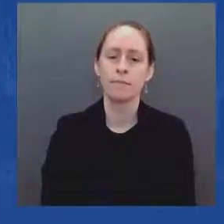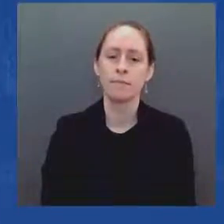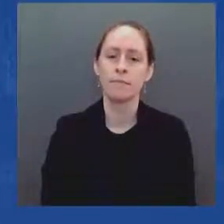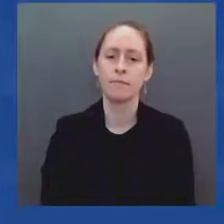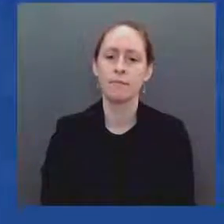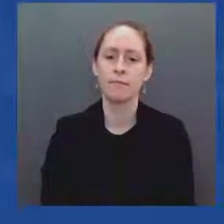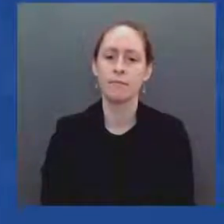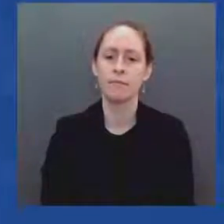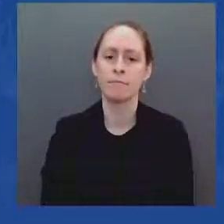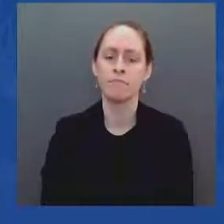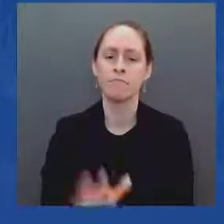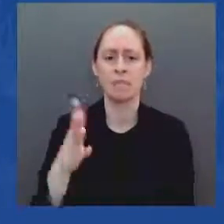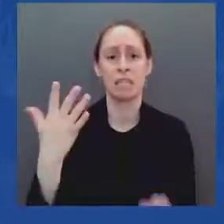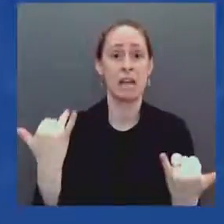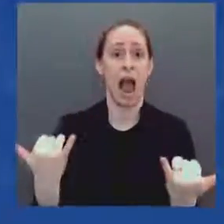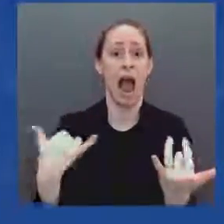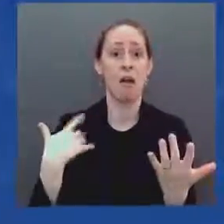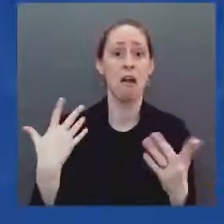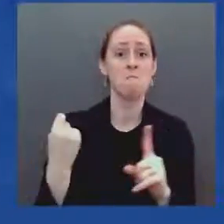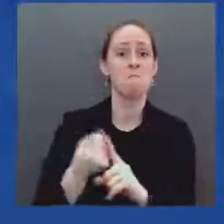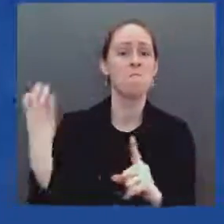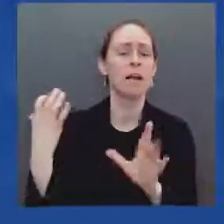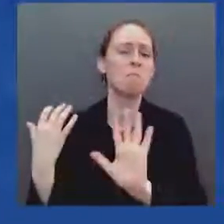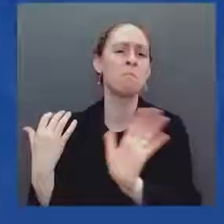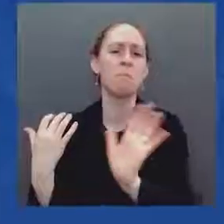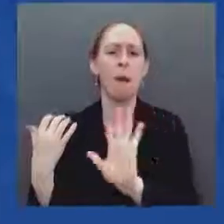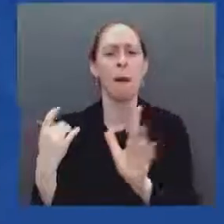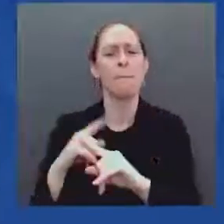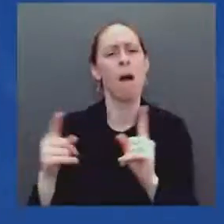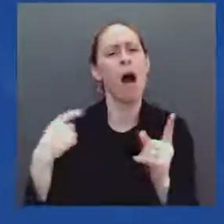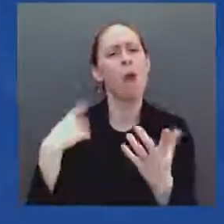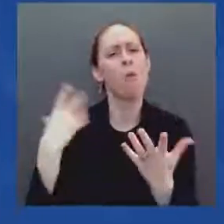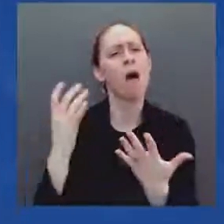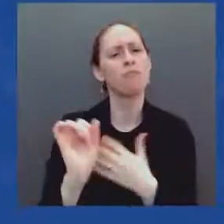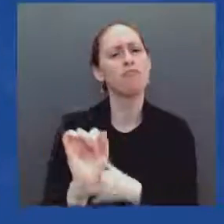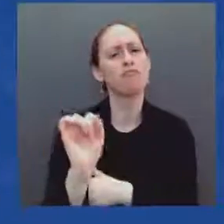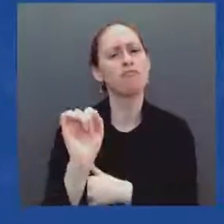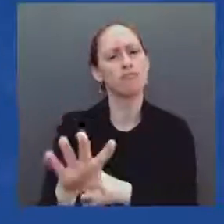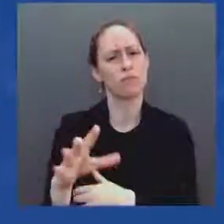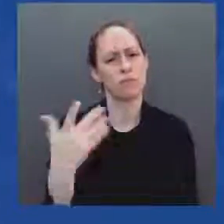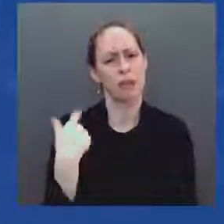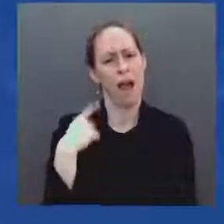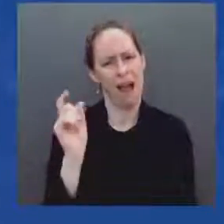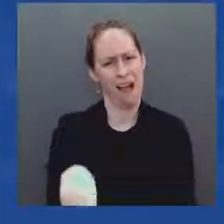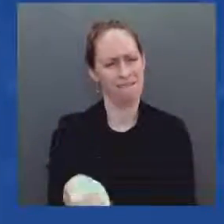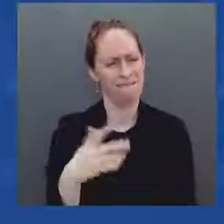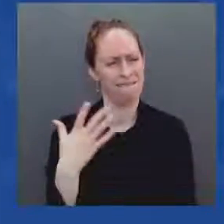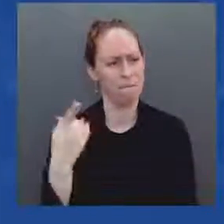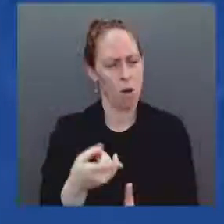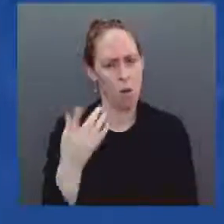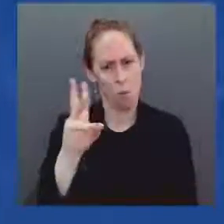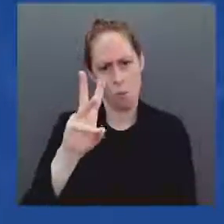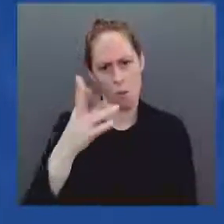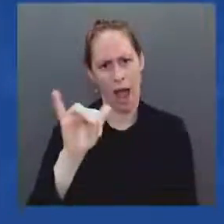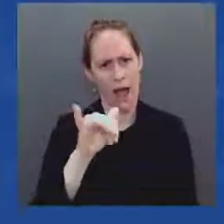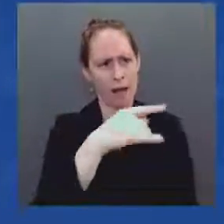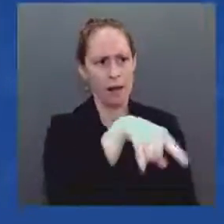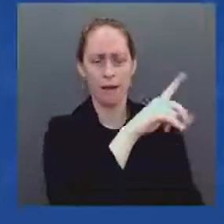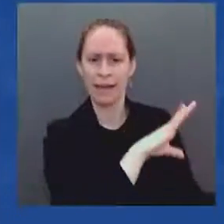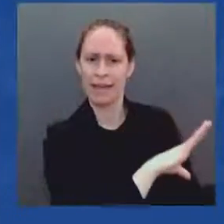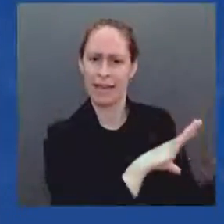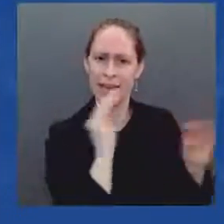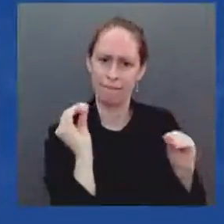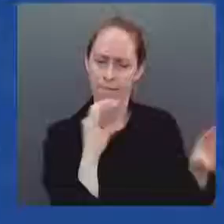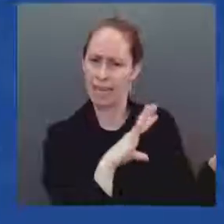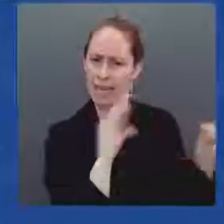that if we figure out why they're leaving in the first place, it's not like people sit around and say in Guadalajara, I